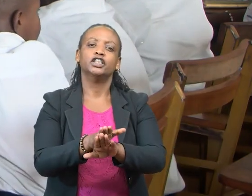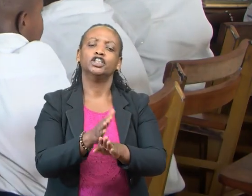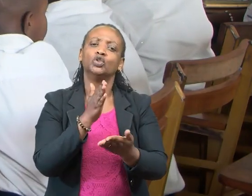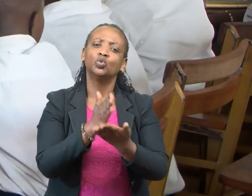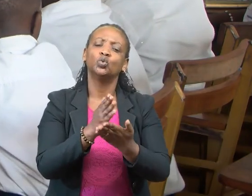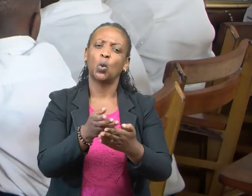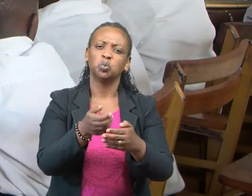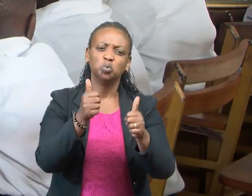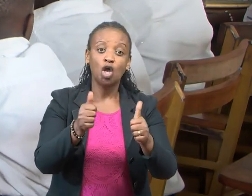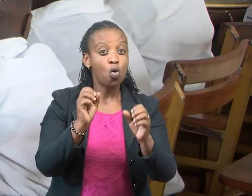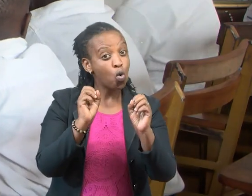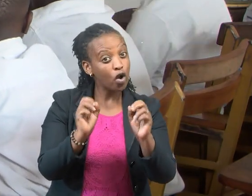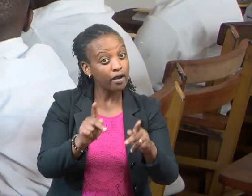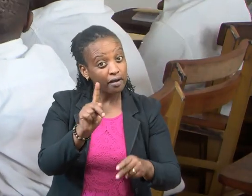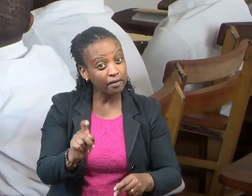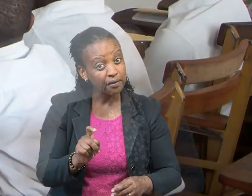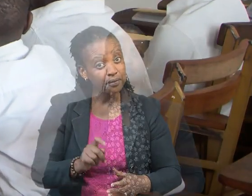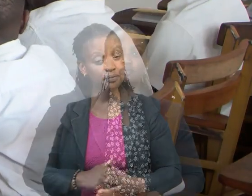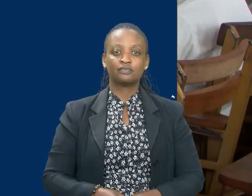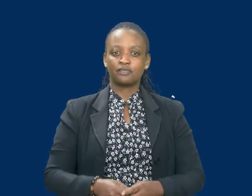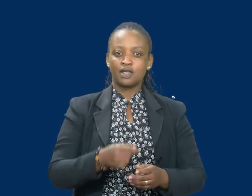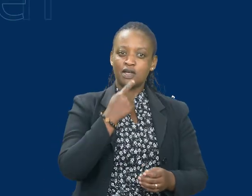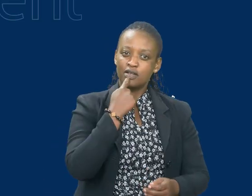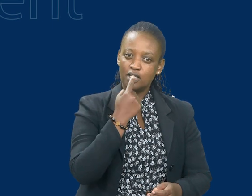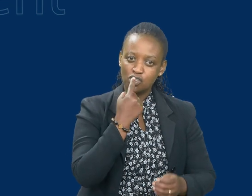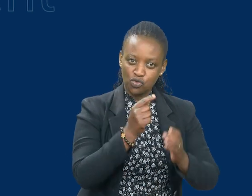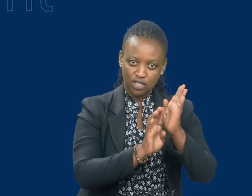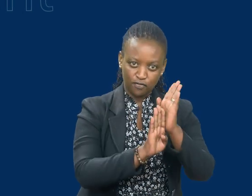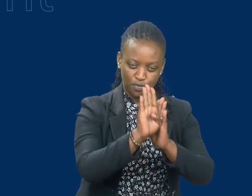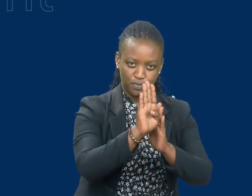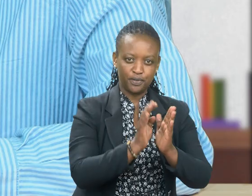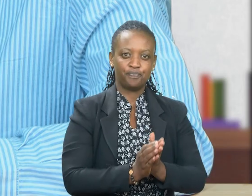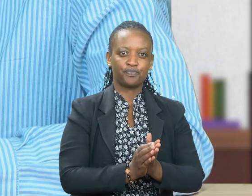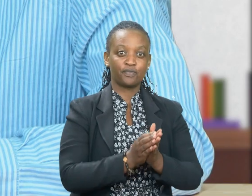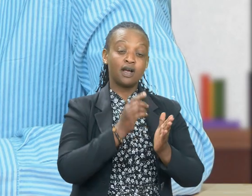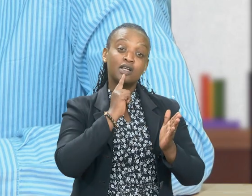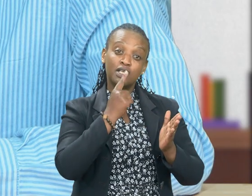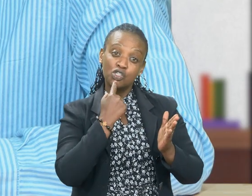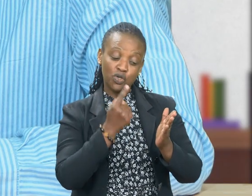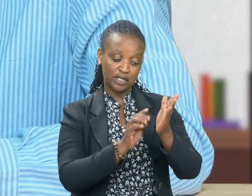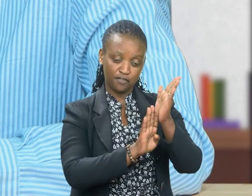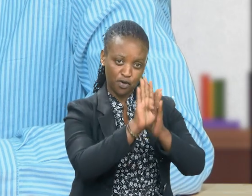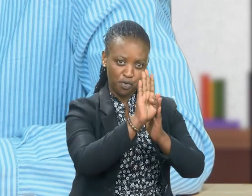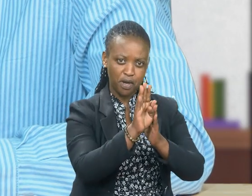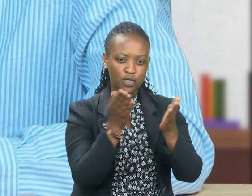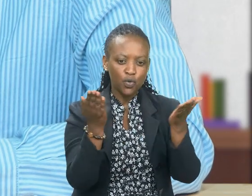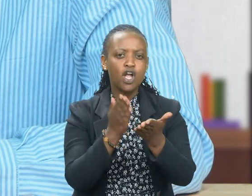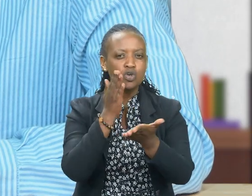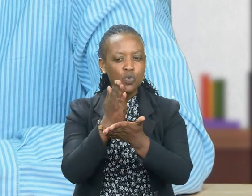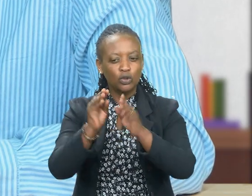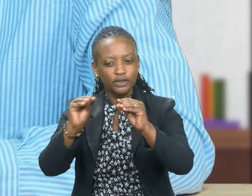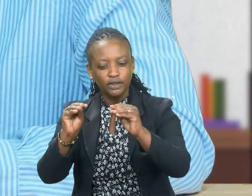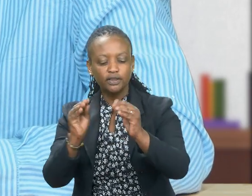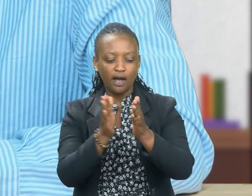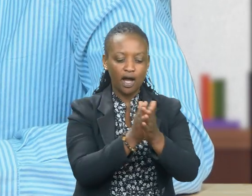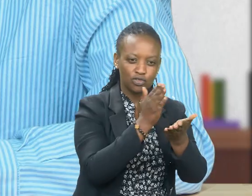fish collectively, okay? Lesson development. In the lesson development, this is where the real